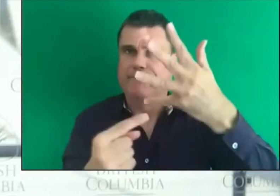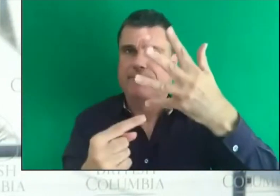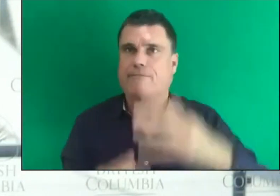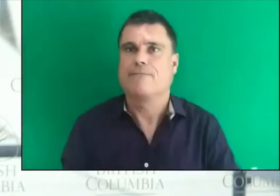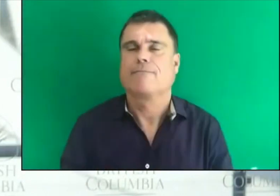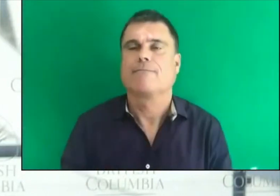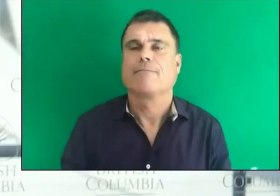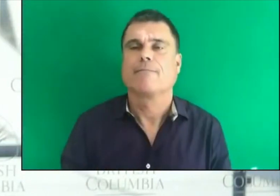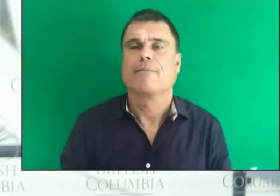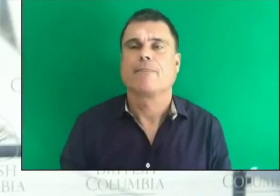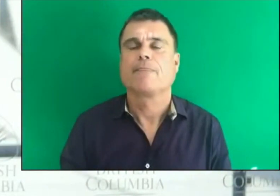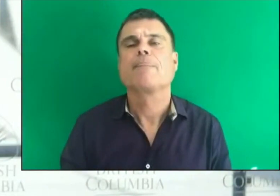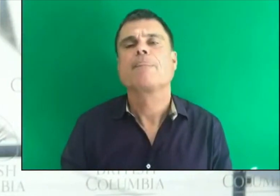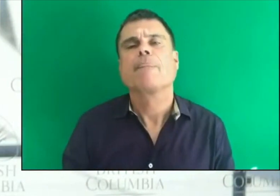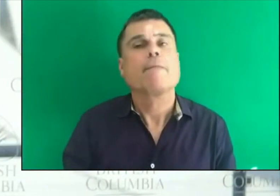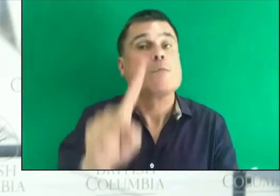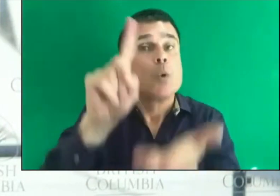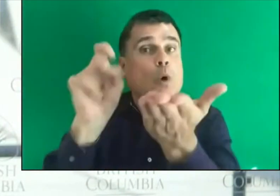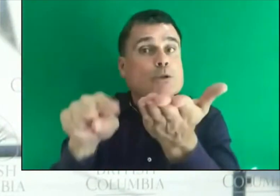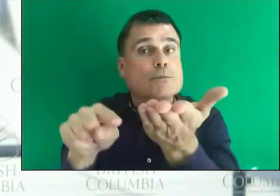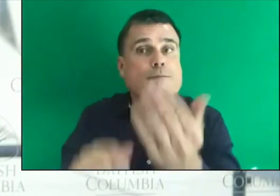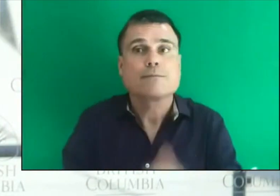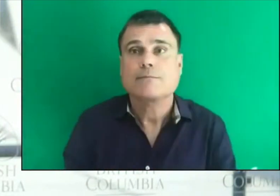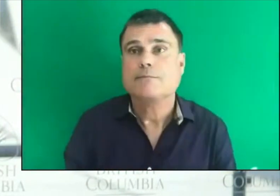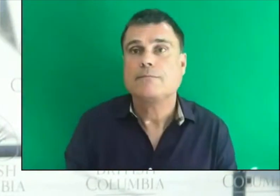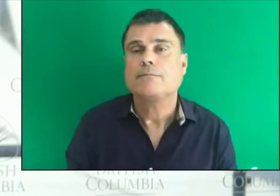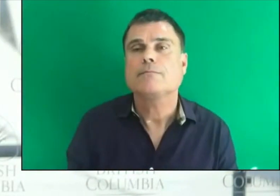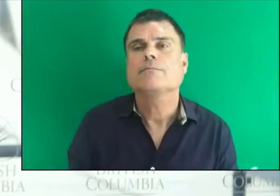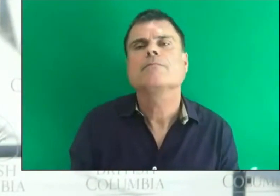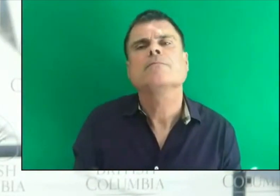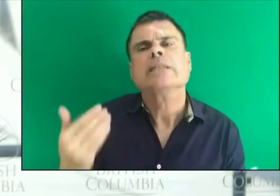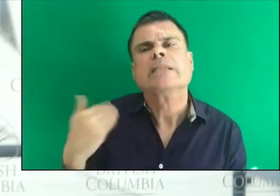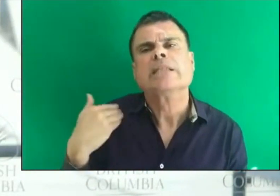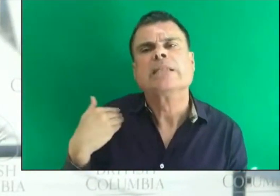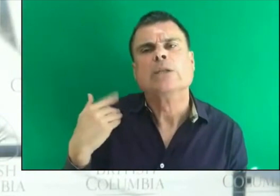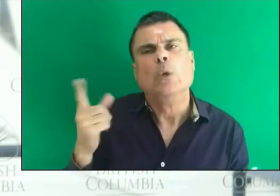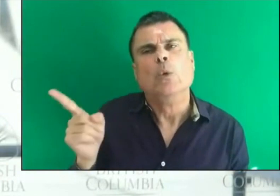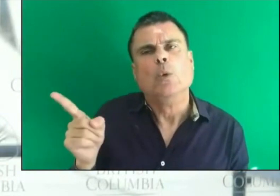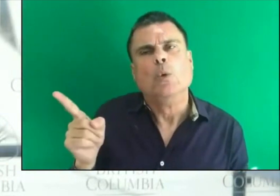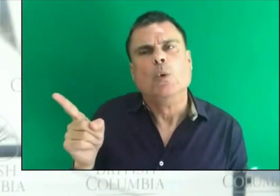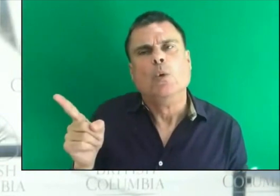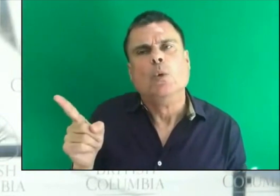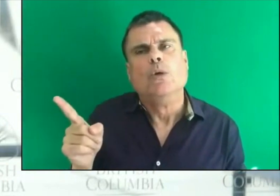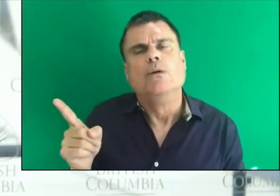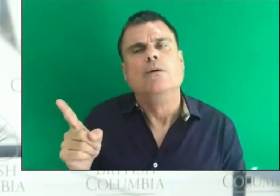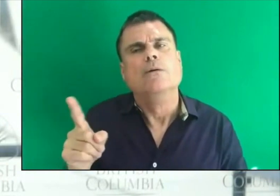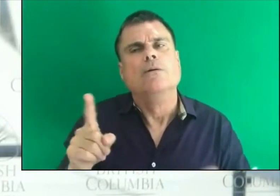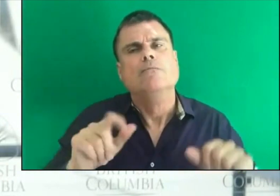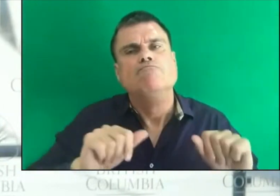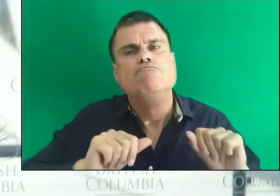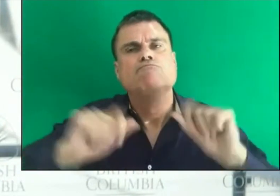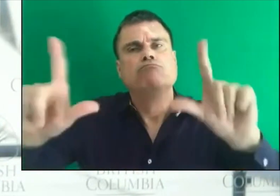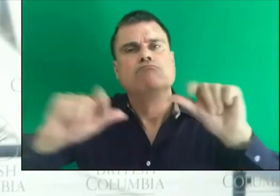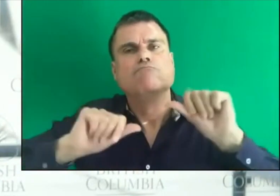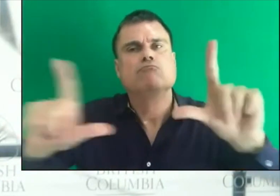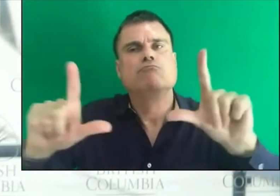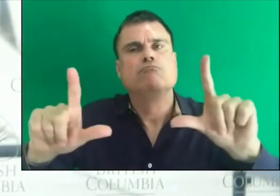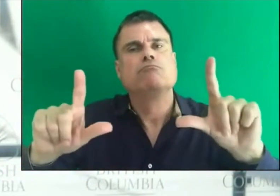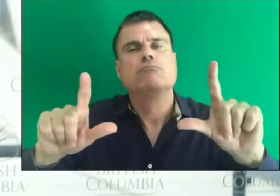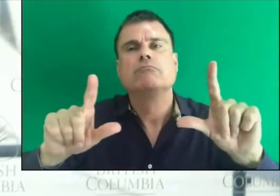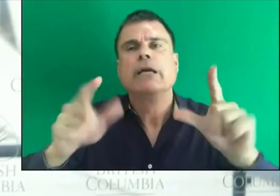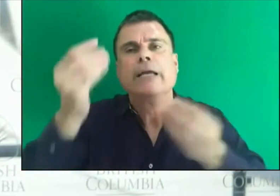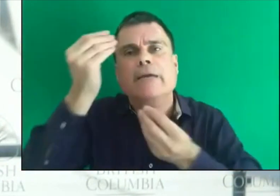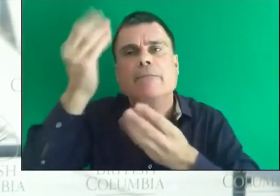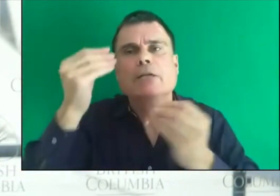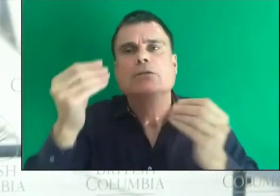Vancouver Coastal and Fraser Health. I understand there was some confusion about that. So just to make that clear. Thank you,